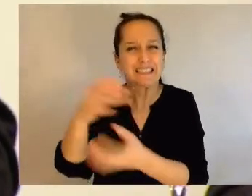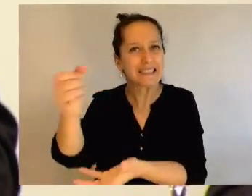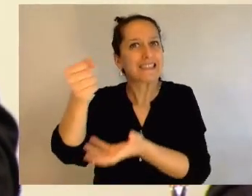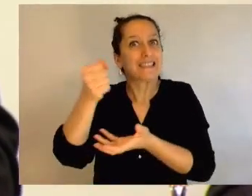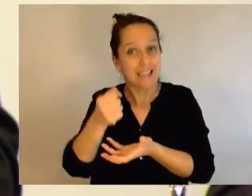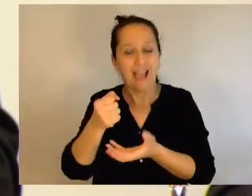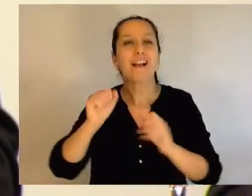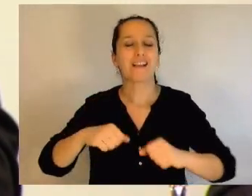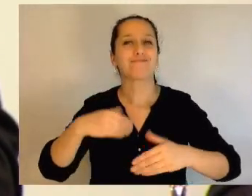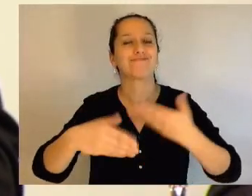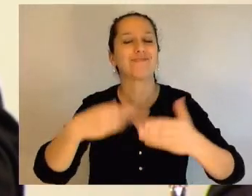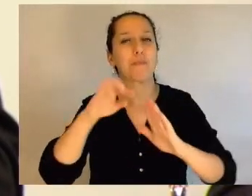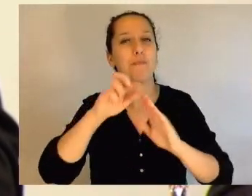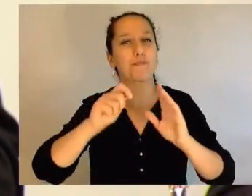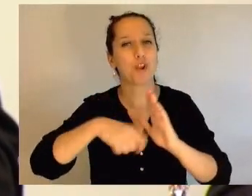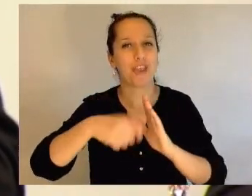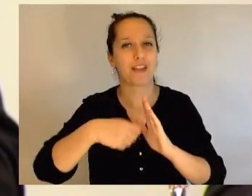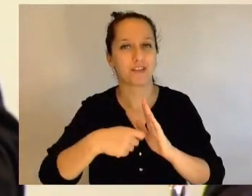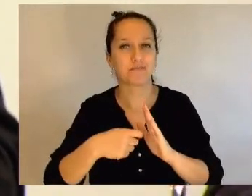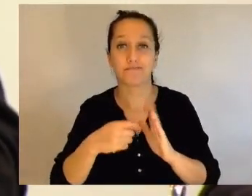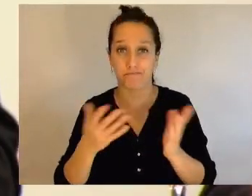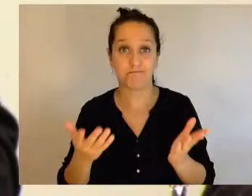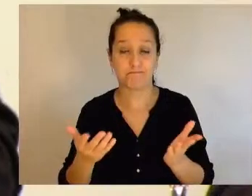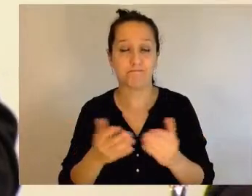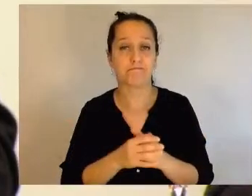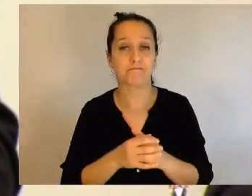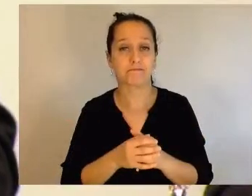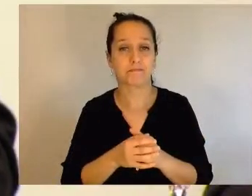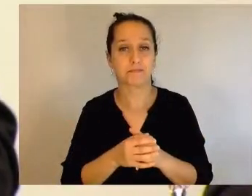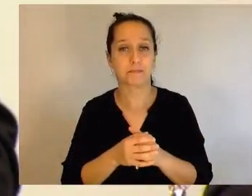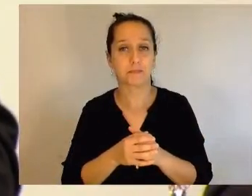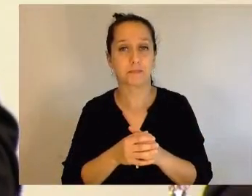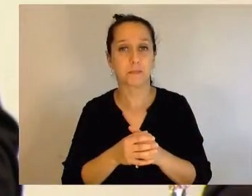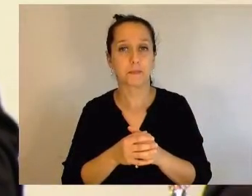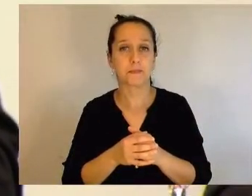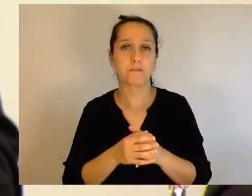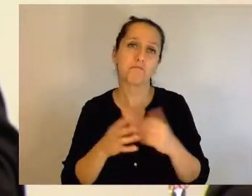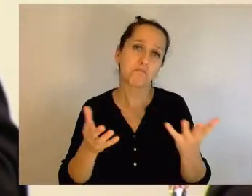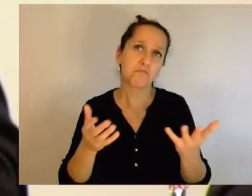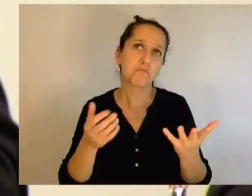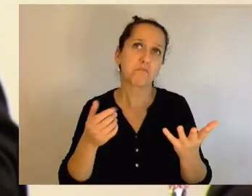this kind of project. I'd like to stop here. This